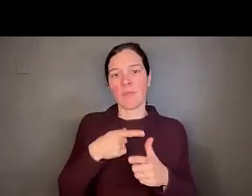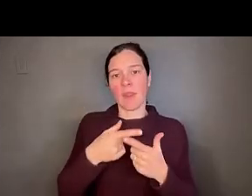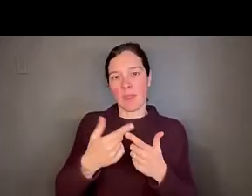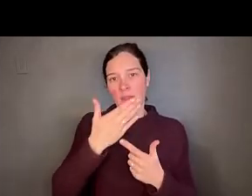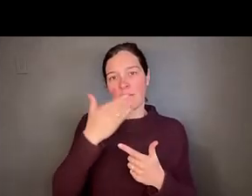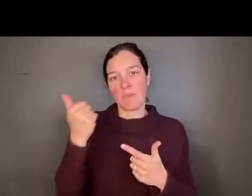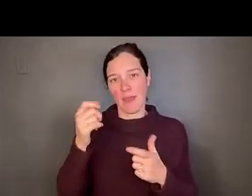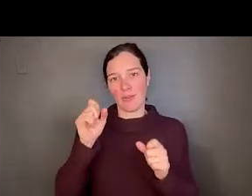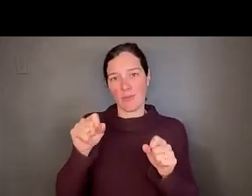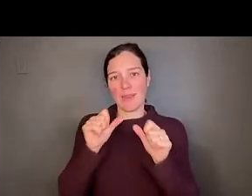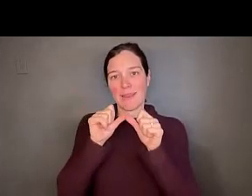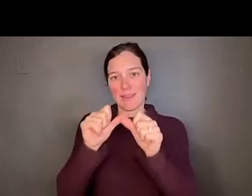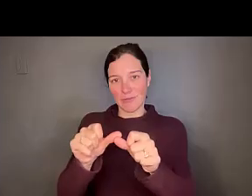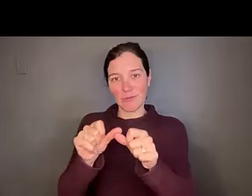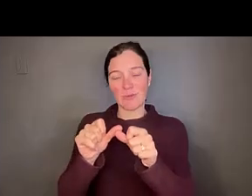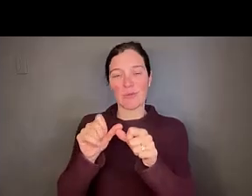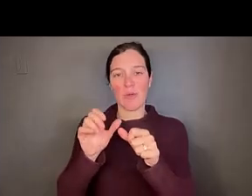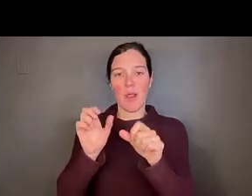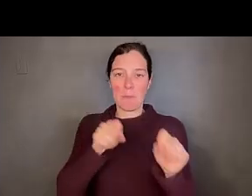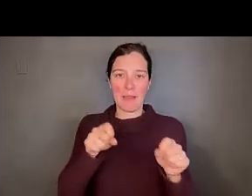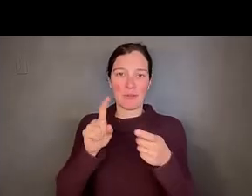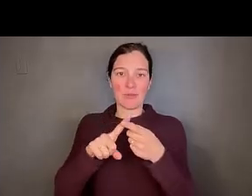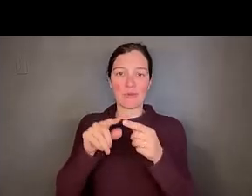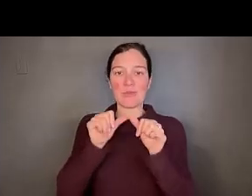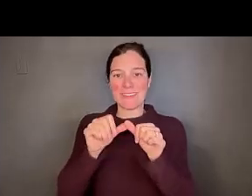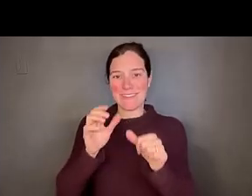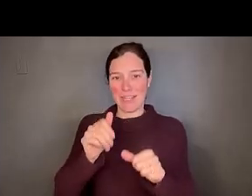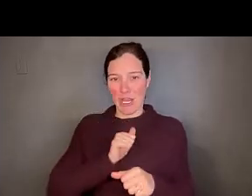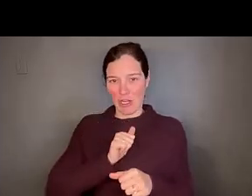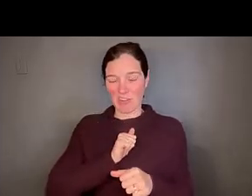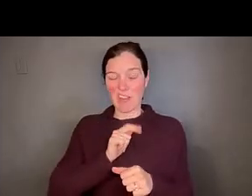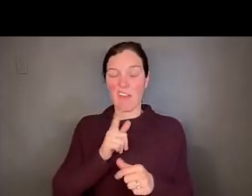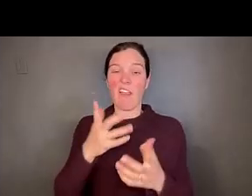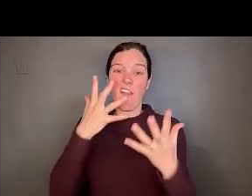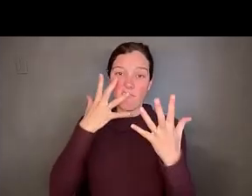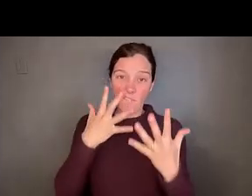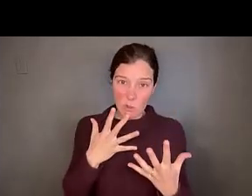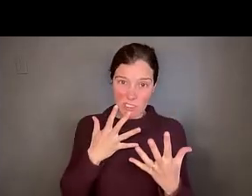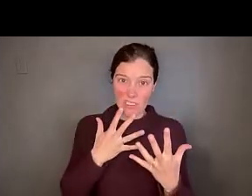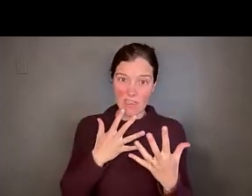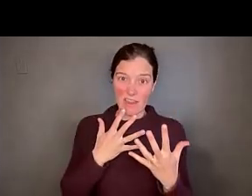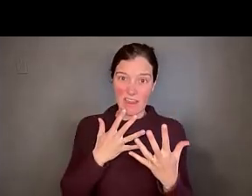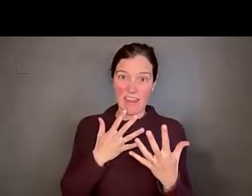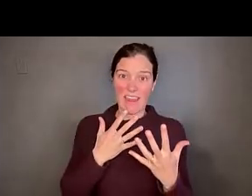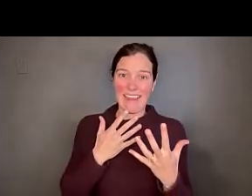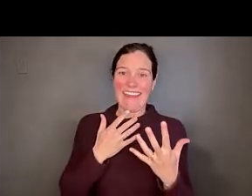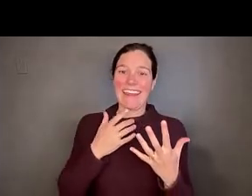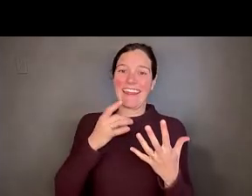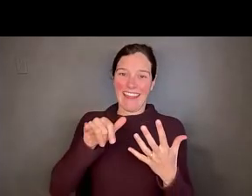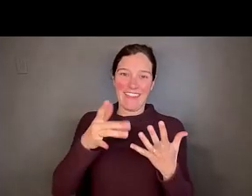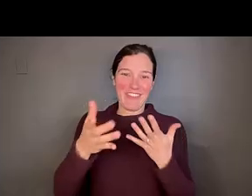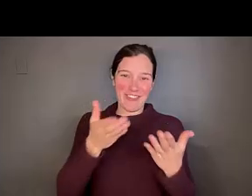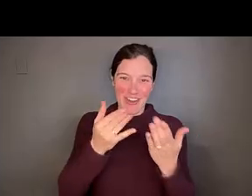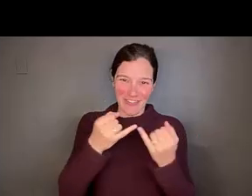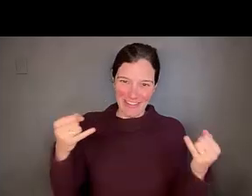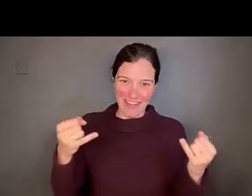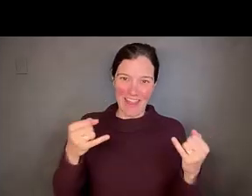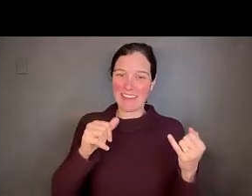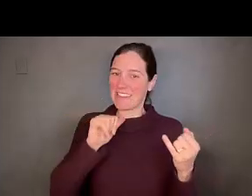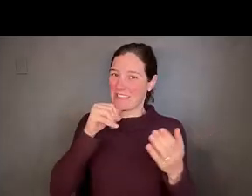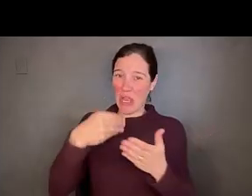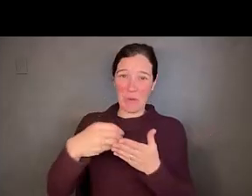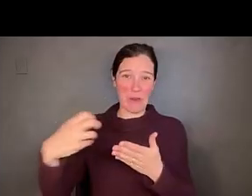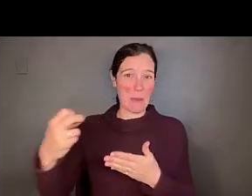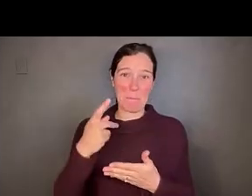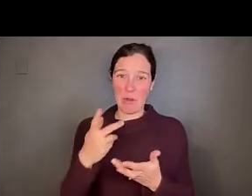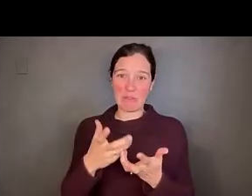continue to maintain our ability to sustain ourselves. Unfortunately, that's a service line that doesn't reimburse